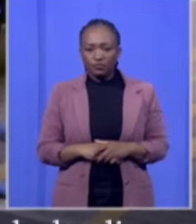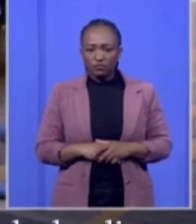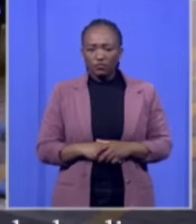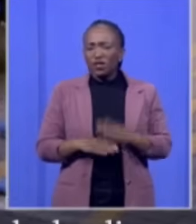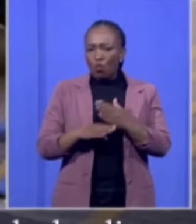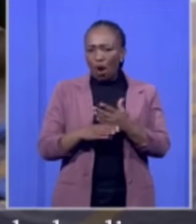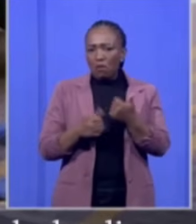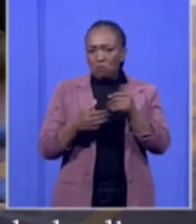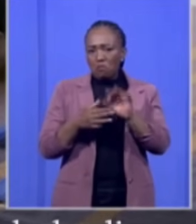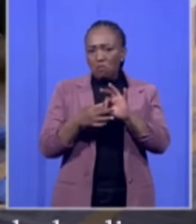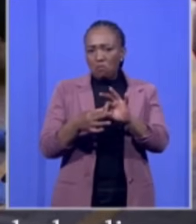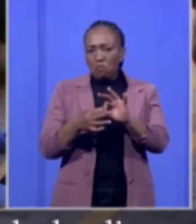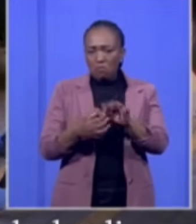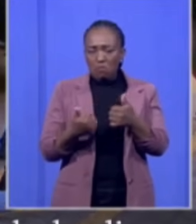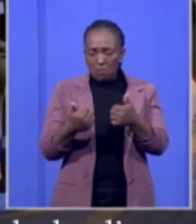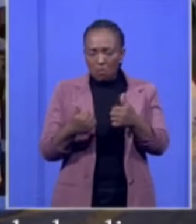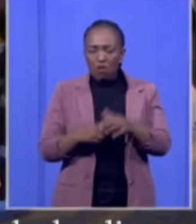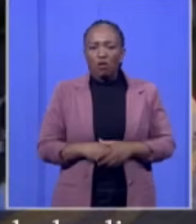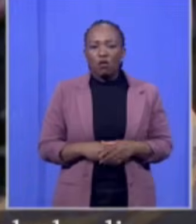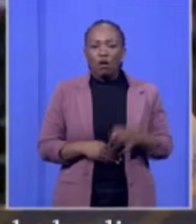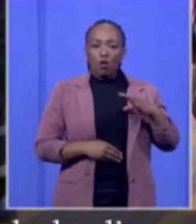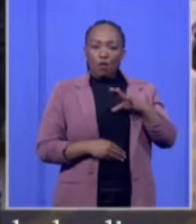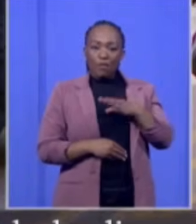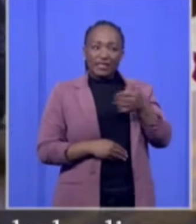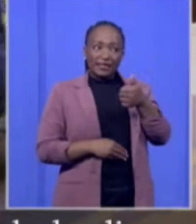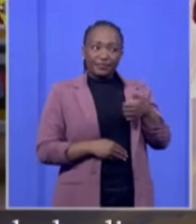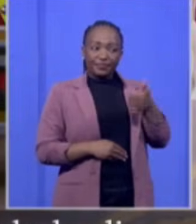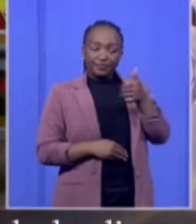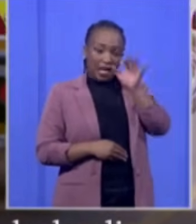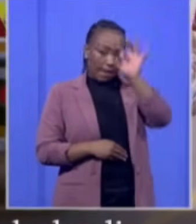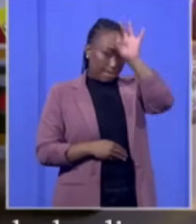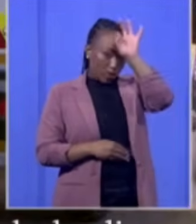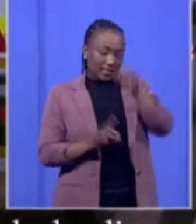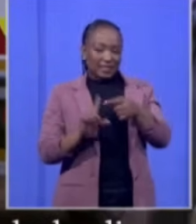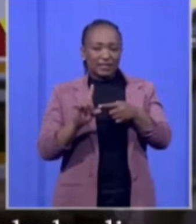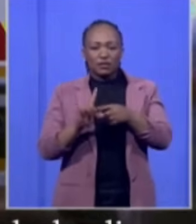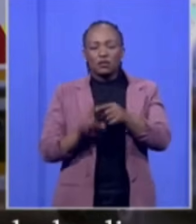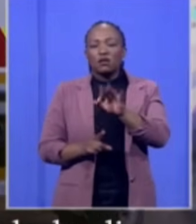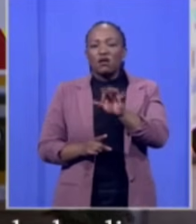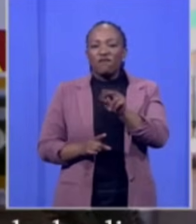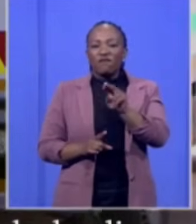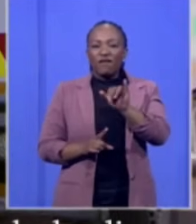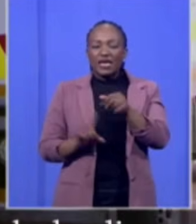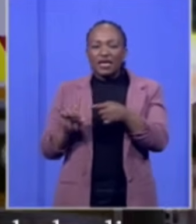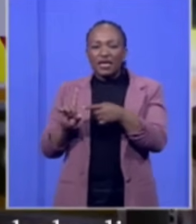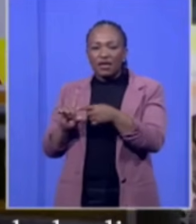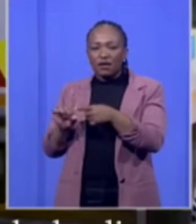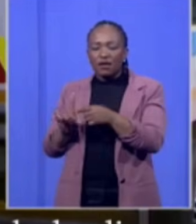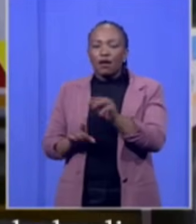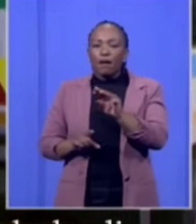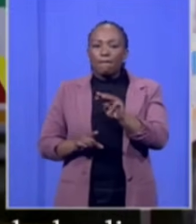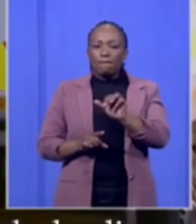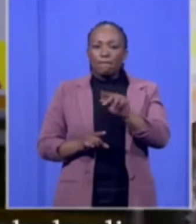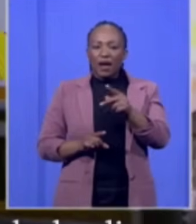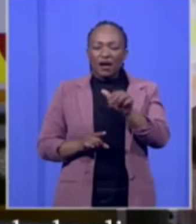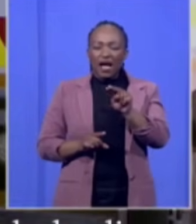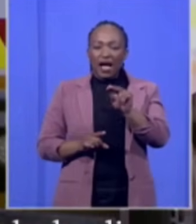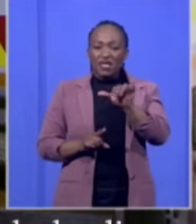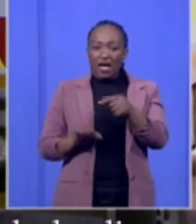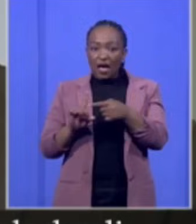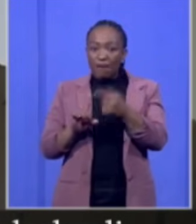sona. Ho sa le jwalo, mokomishenara wa sepolesa naheng Fani Masemola o bolela ha Makhanya a ne a kile a tshwarwa ka diqoso tsa